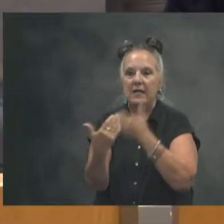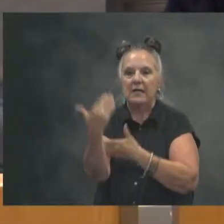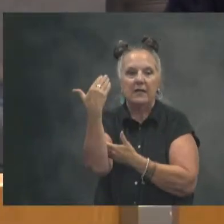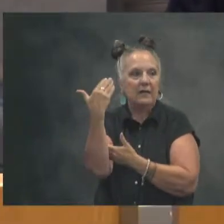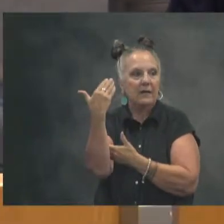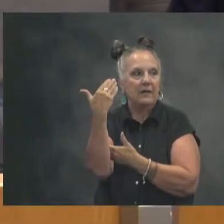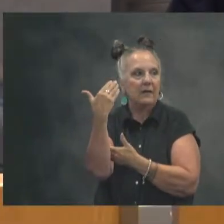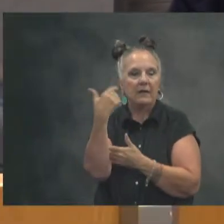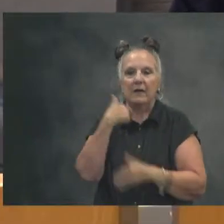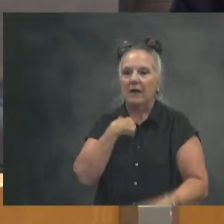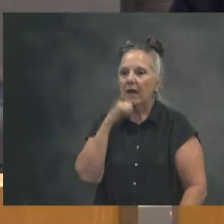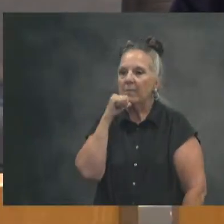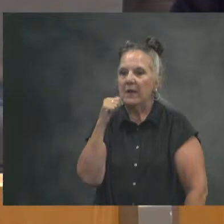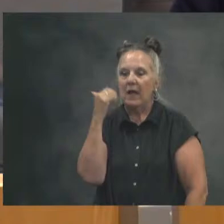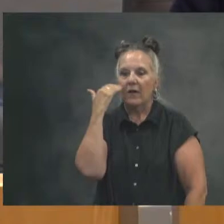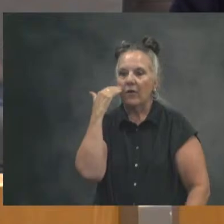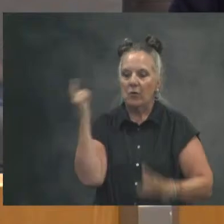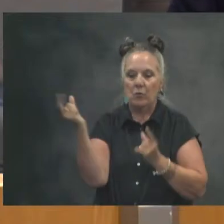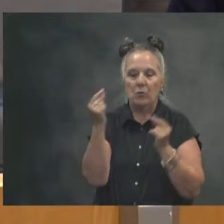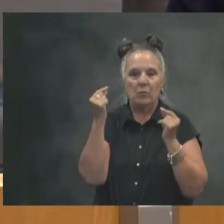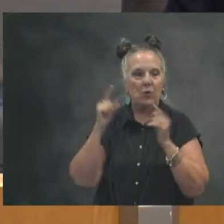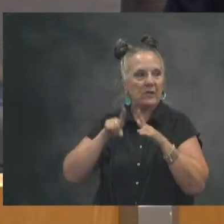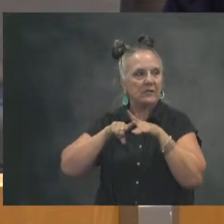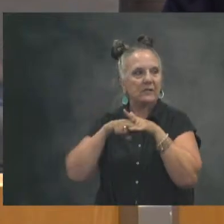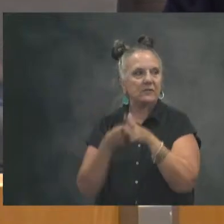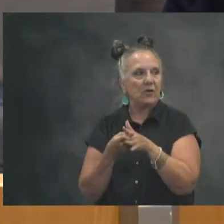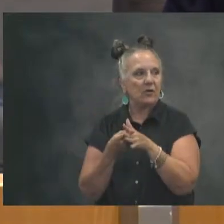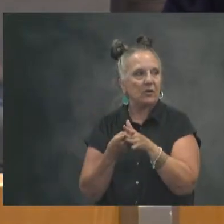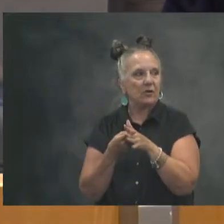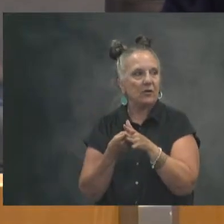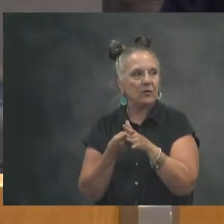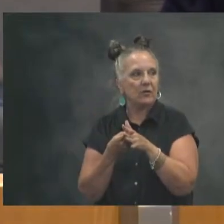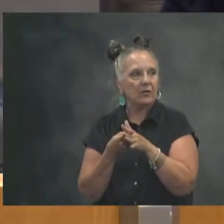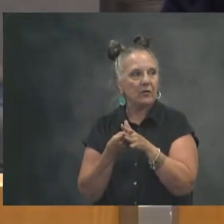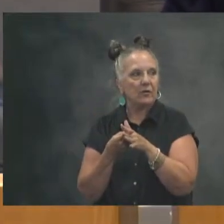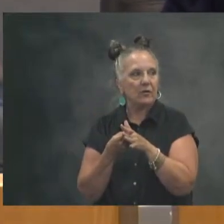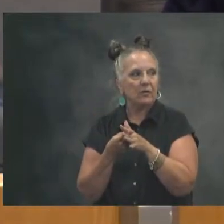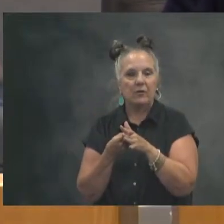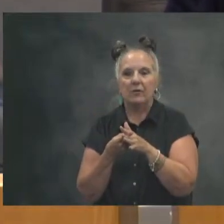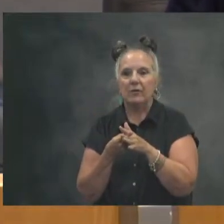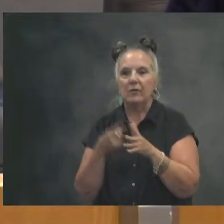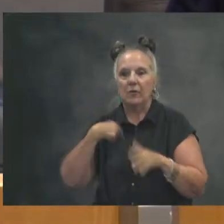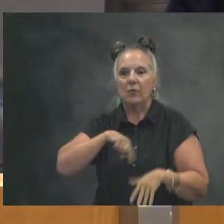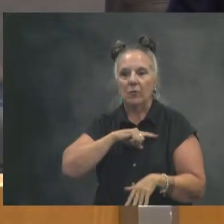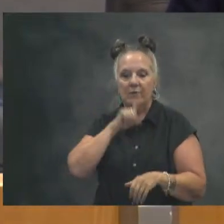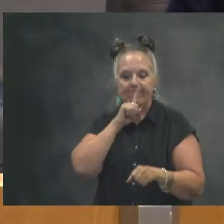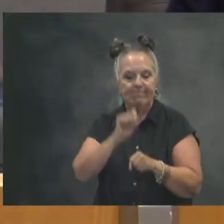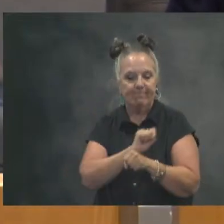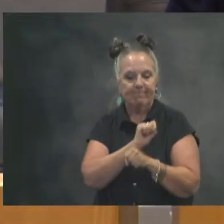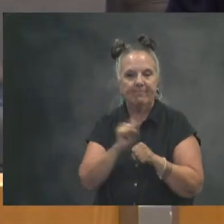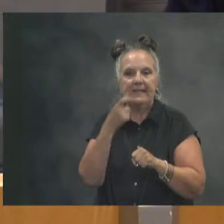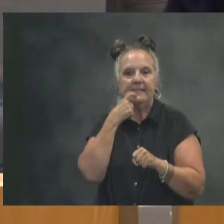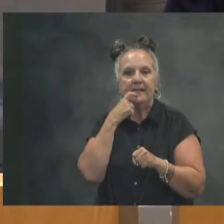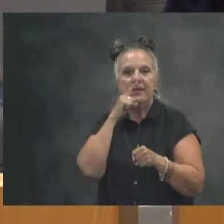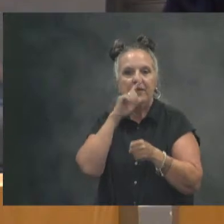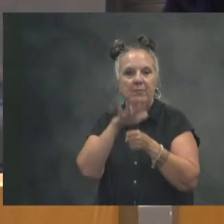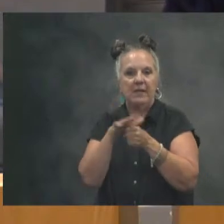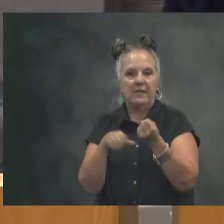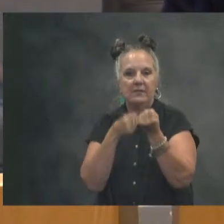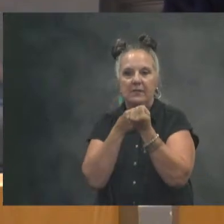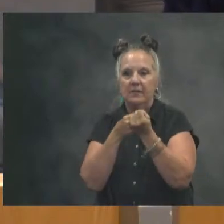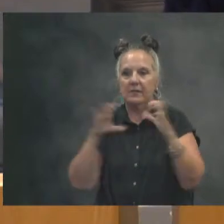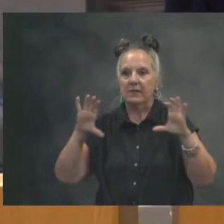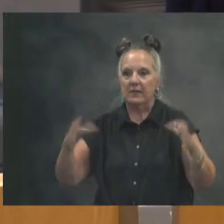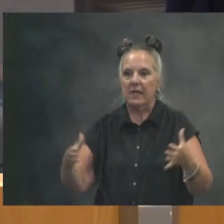So I don't know why that rumor has gotten started, but we do say the Pledge of Allegiance to our flag.